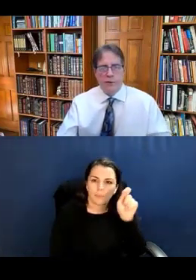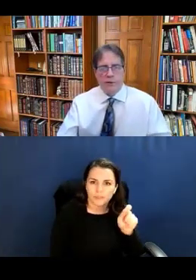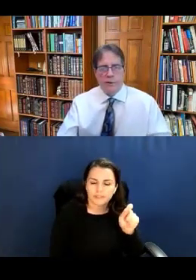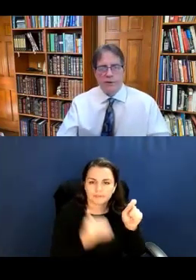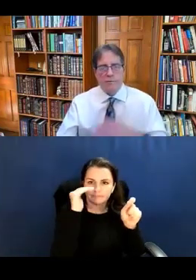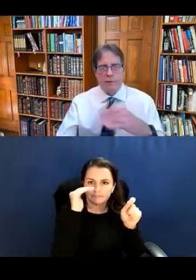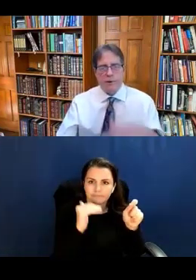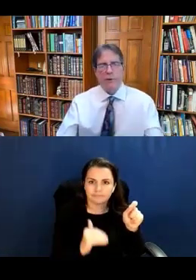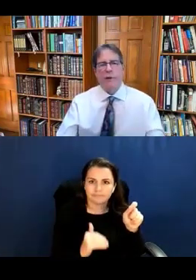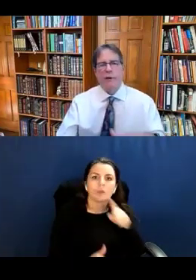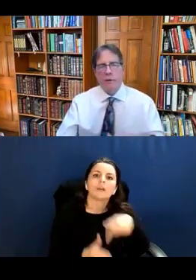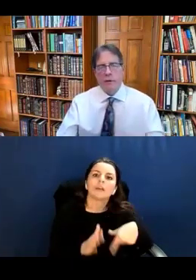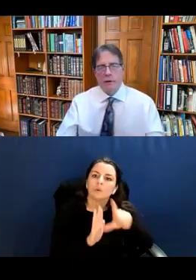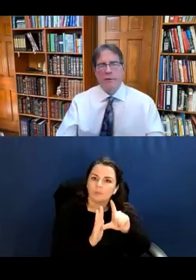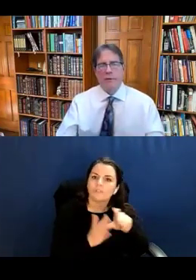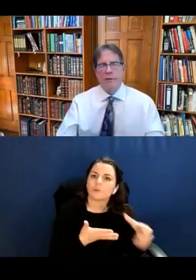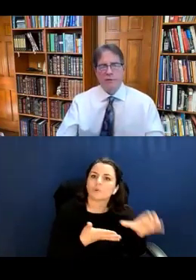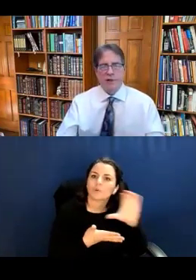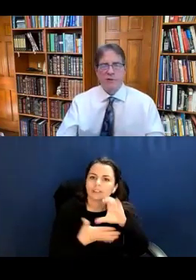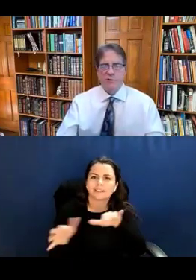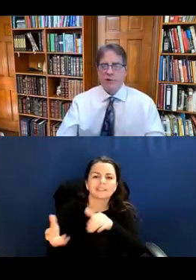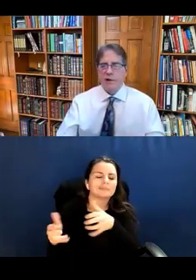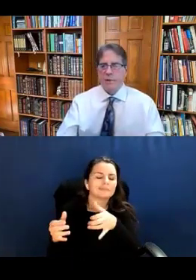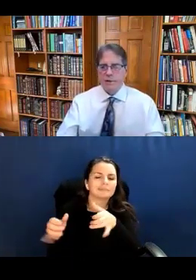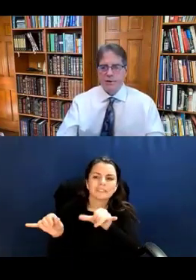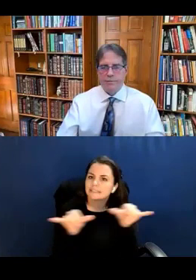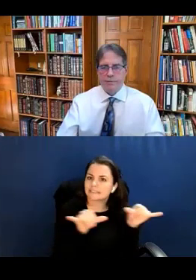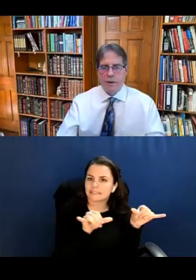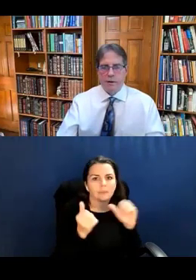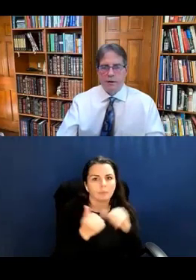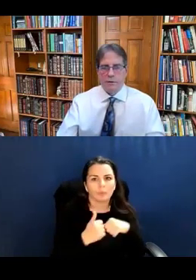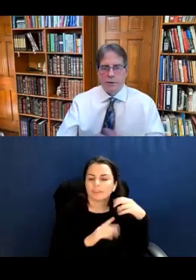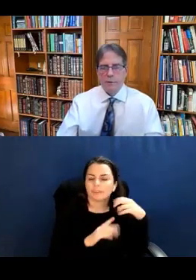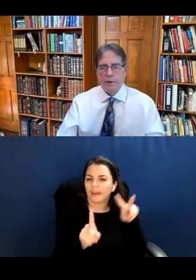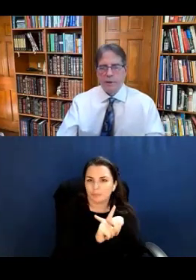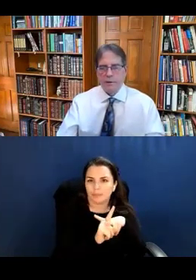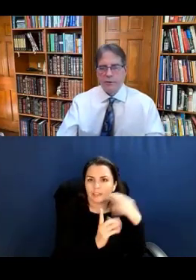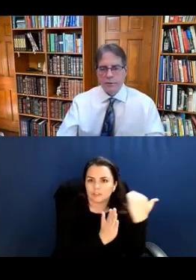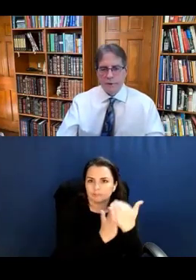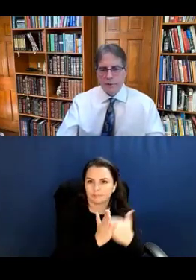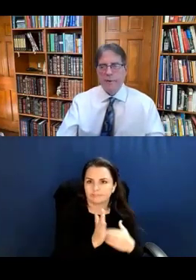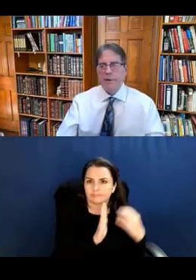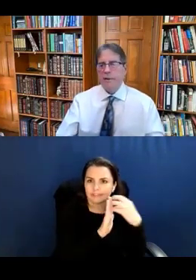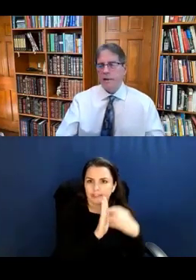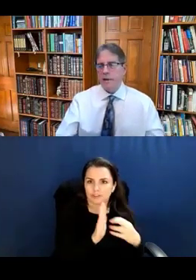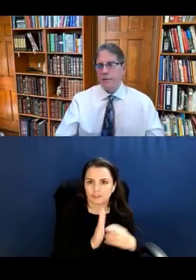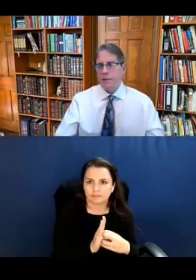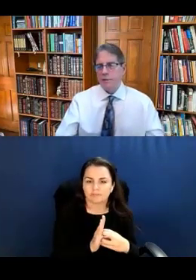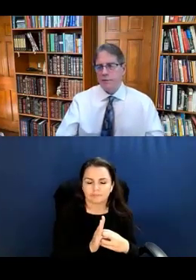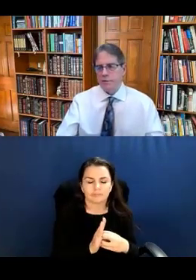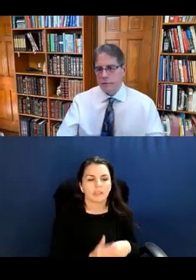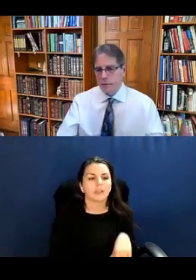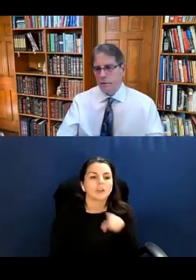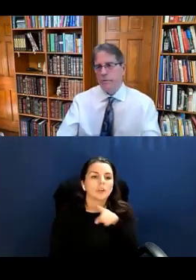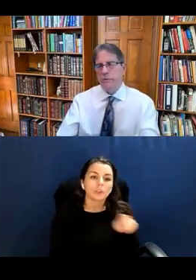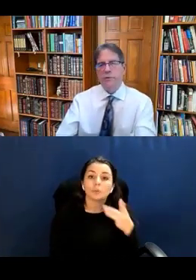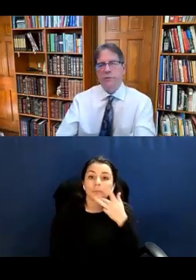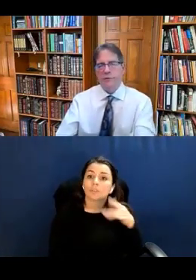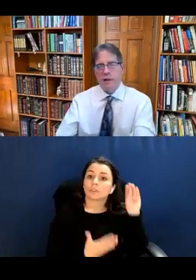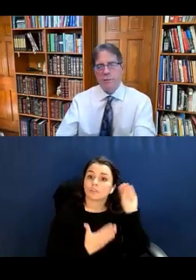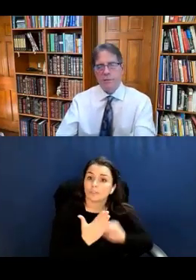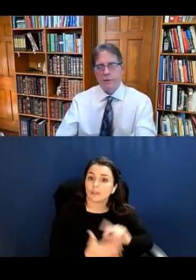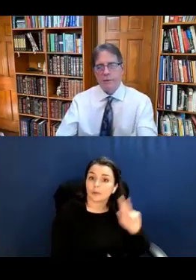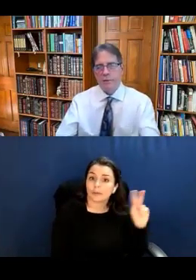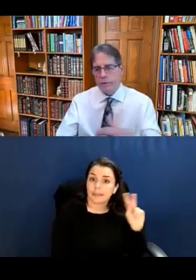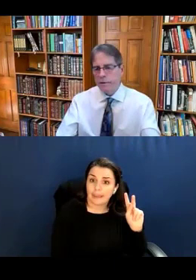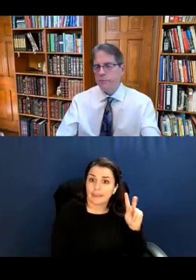review criteria parallel the different sections of the application. So anybody who's wanting to put in a K application should go to the